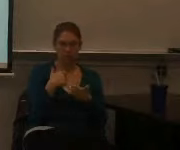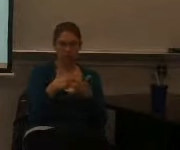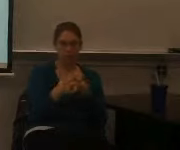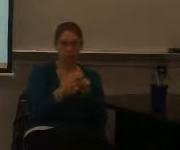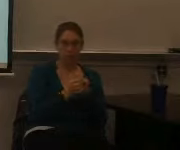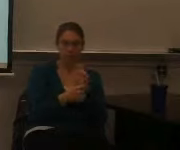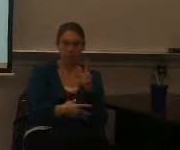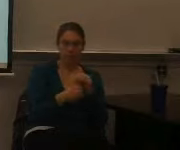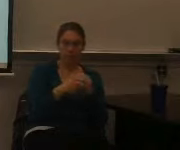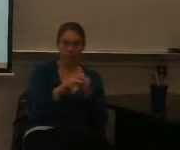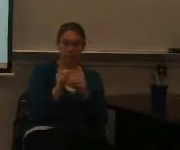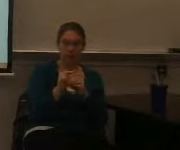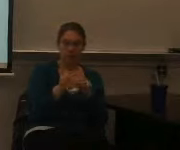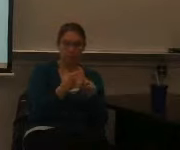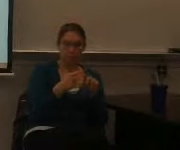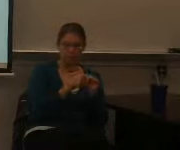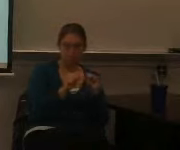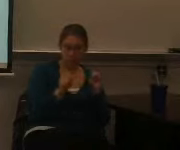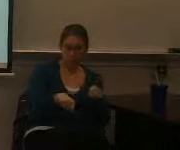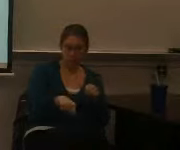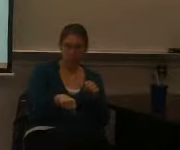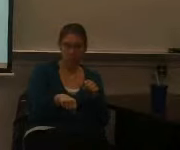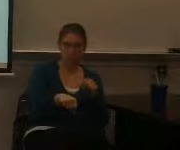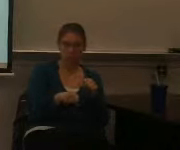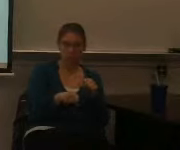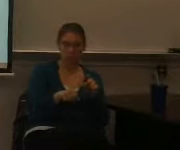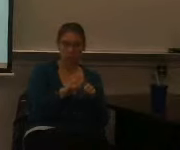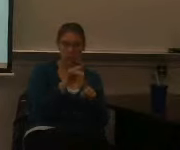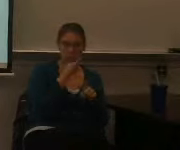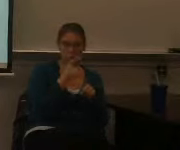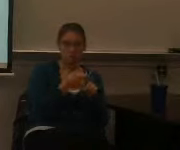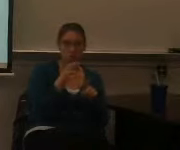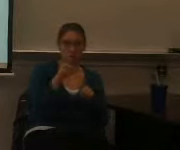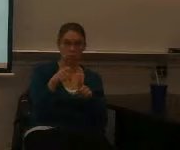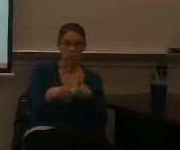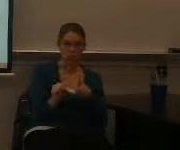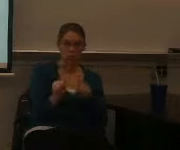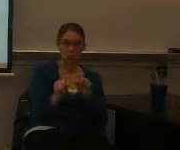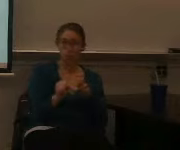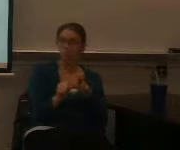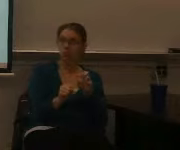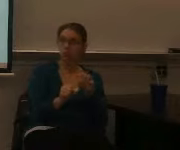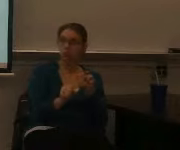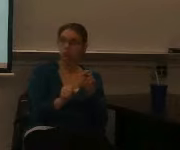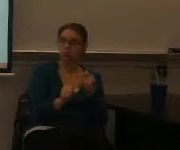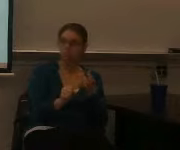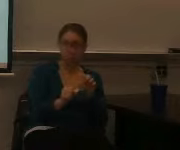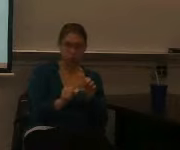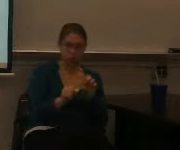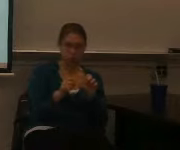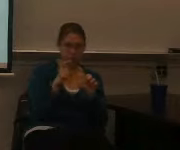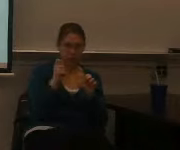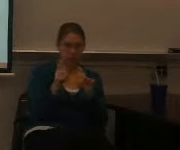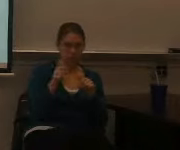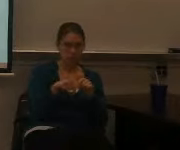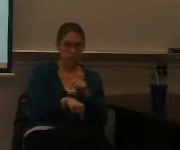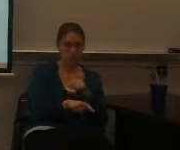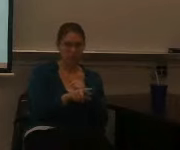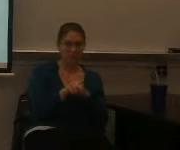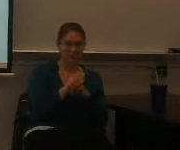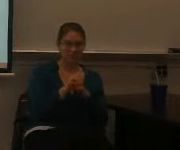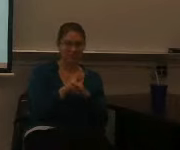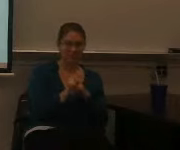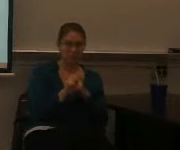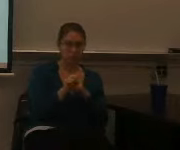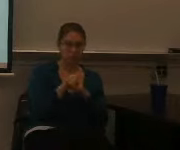adding nitrogen to systems as a pollutant from croplands or from sewage, because it goes